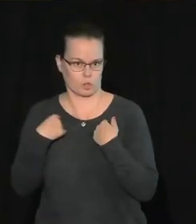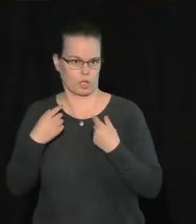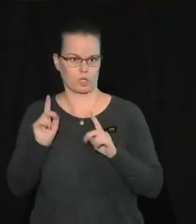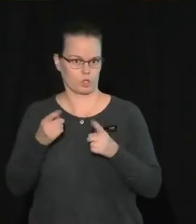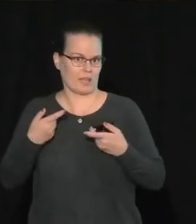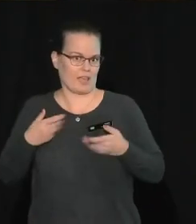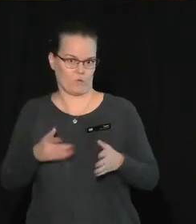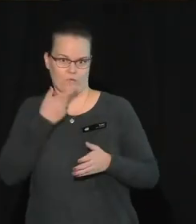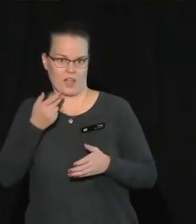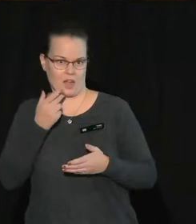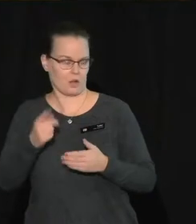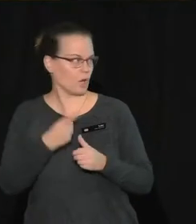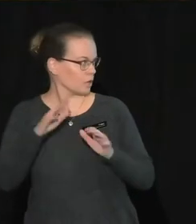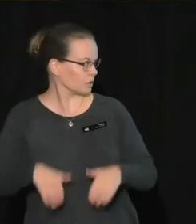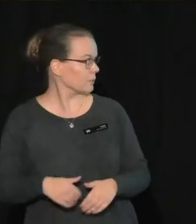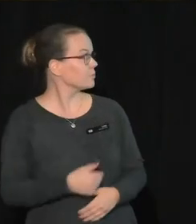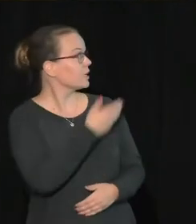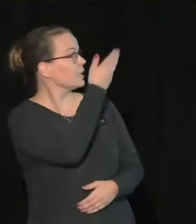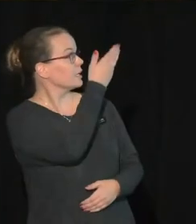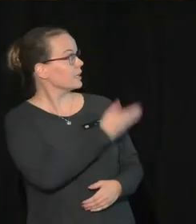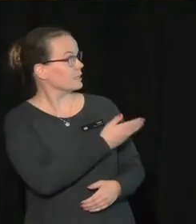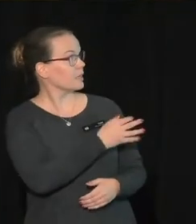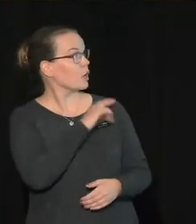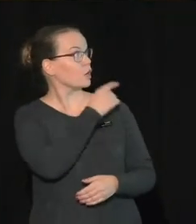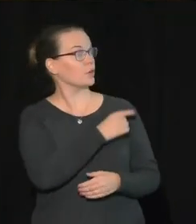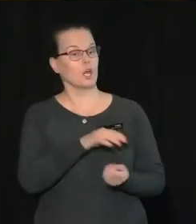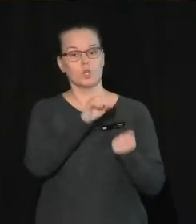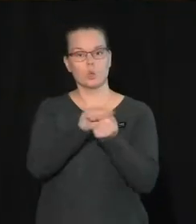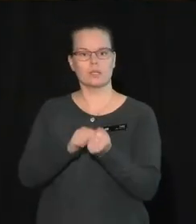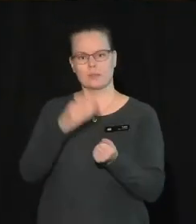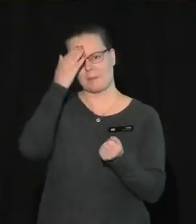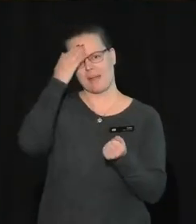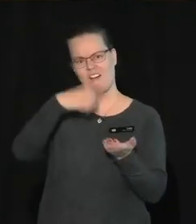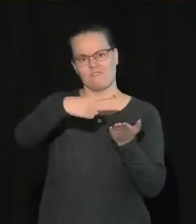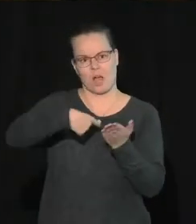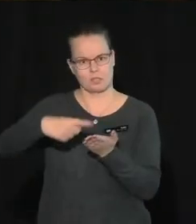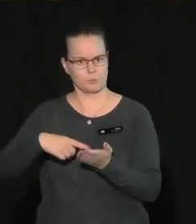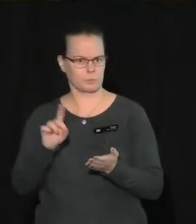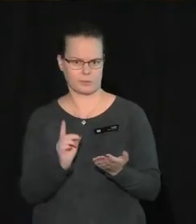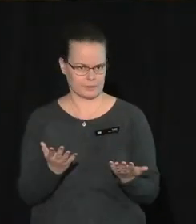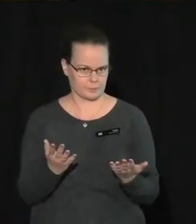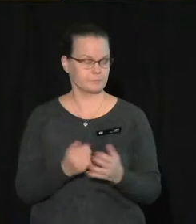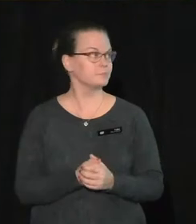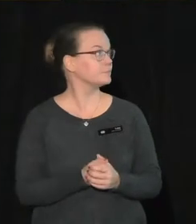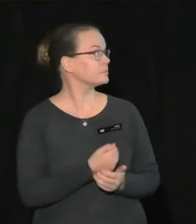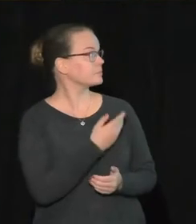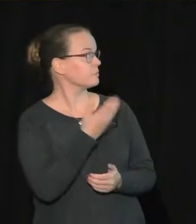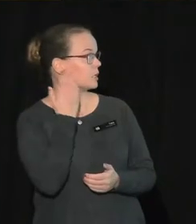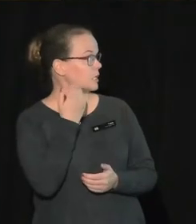indicate what are the main provisions for products. So, as I